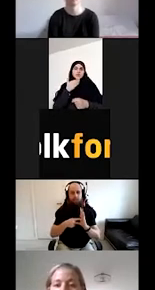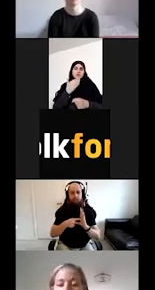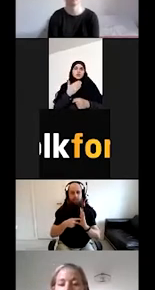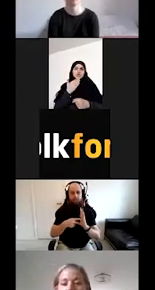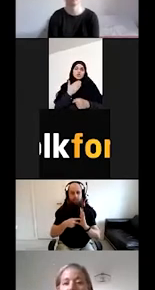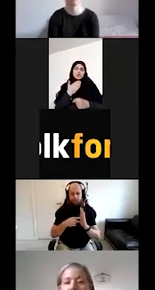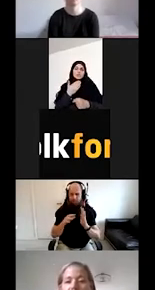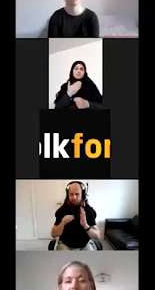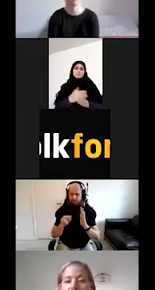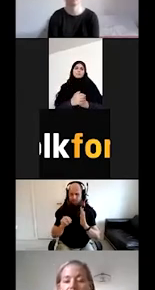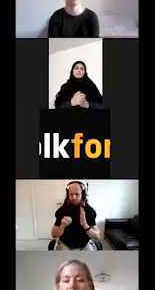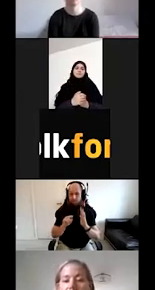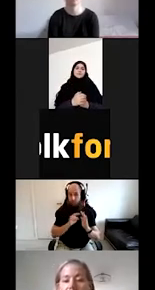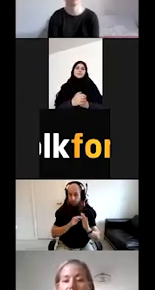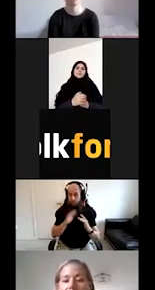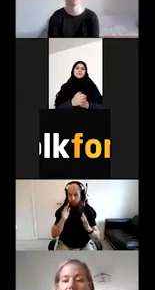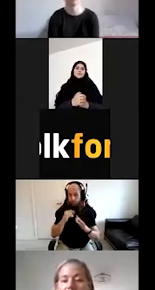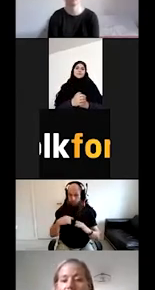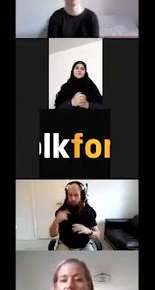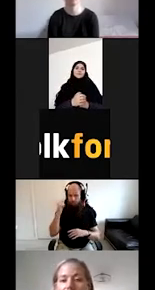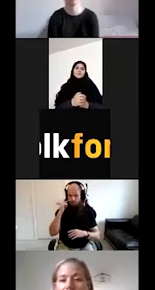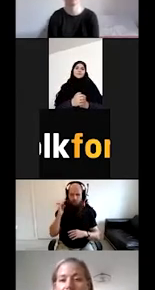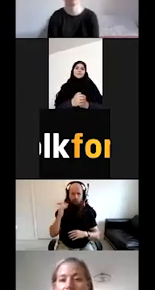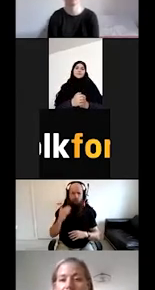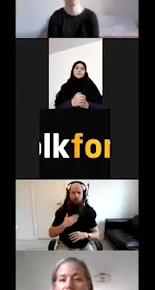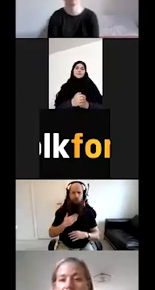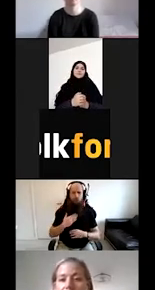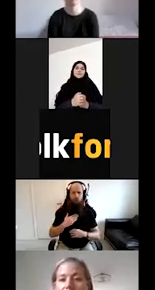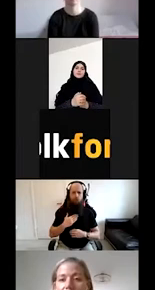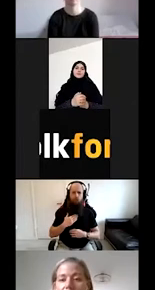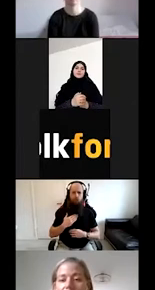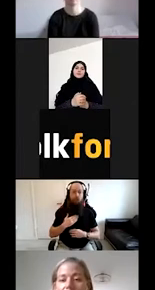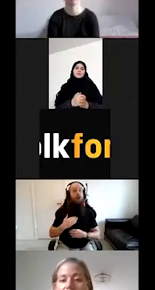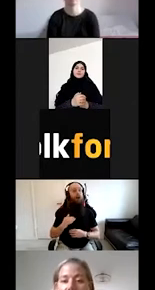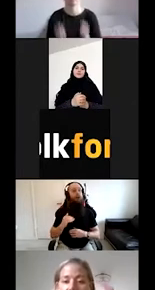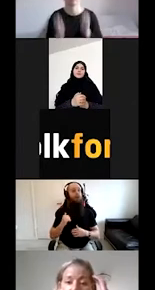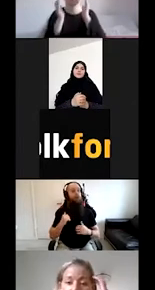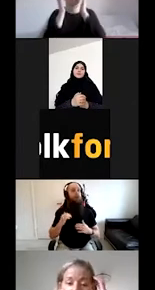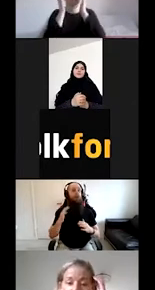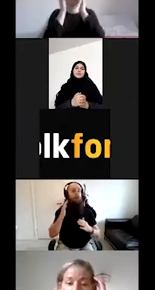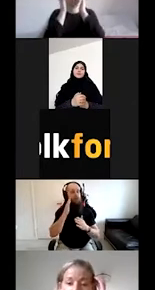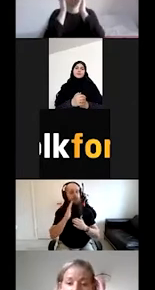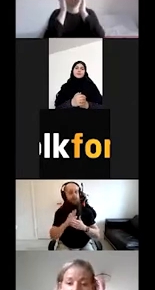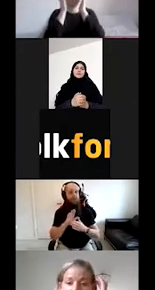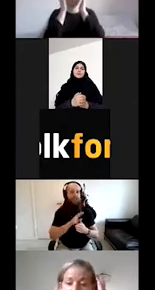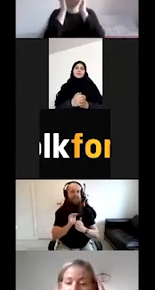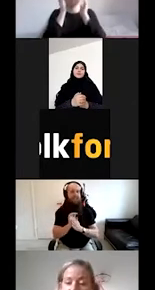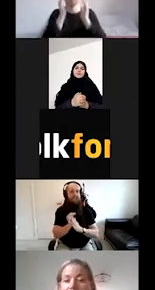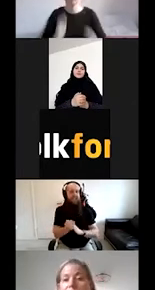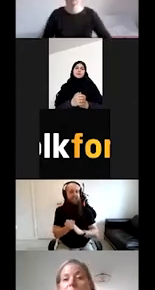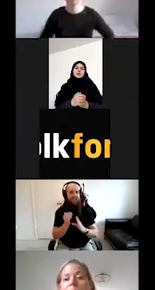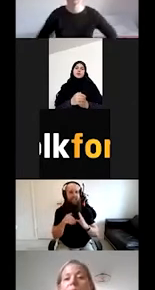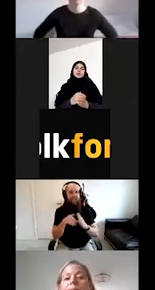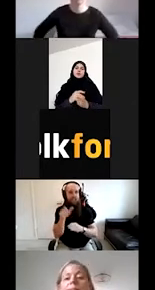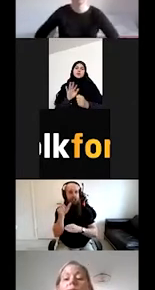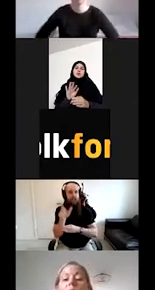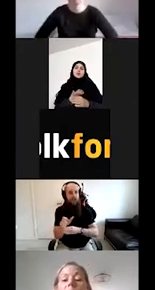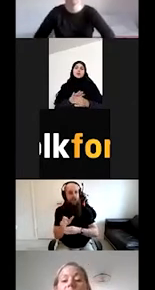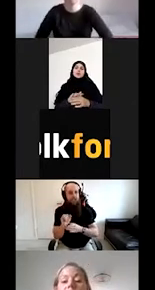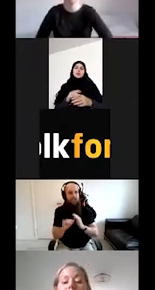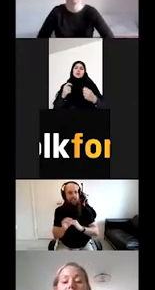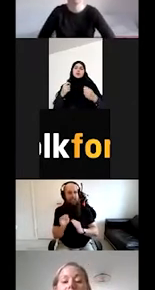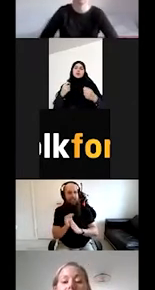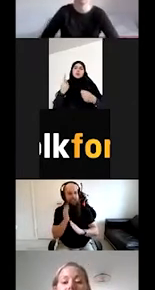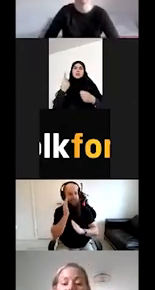there's a problem, no? I can hear the voice. Sorry, we had a late participant. I'm trying to mute. Yeah. Bear with me a